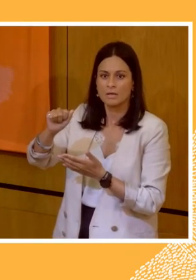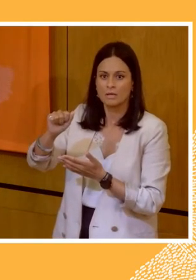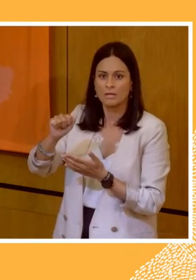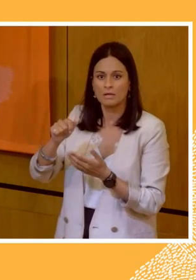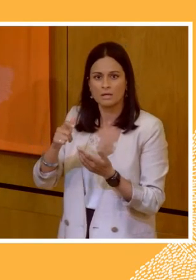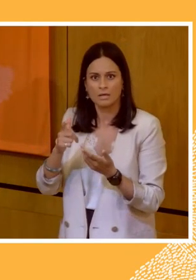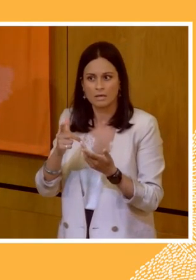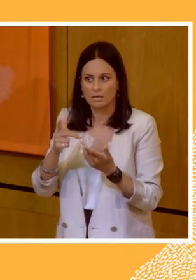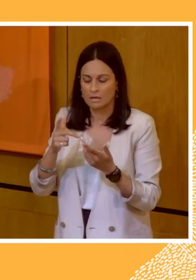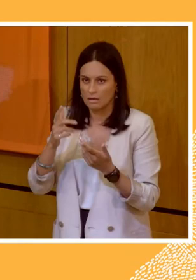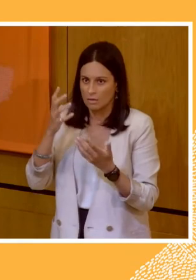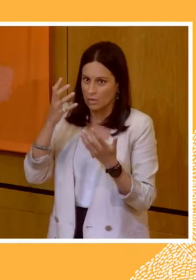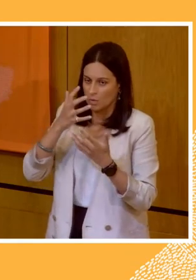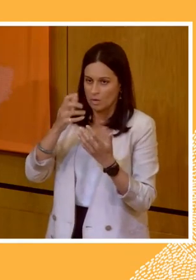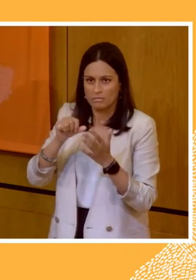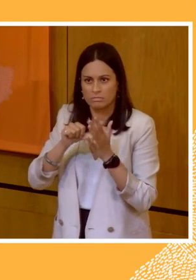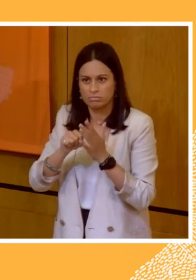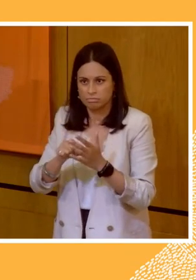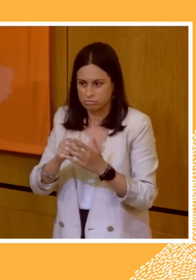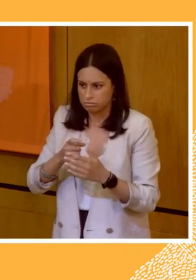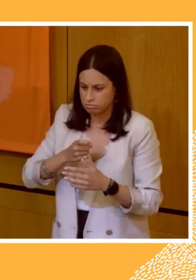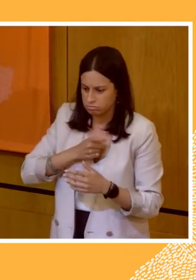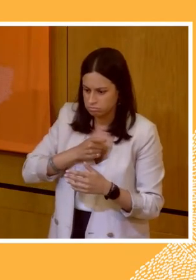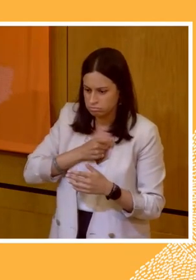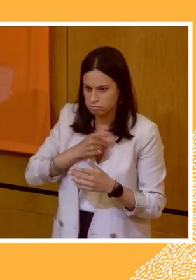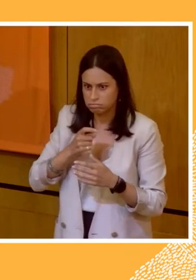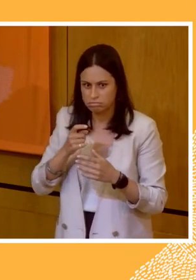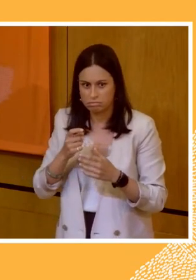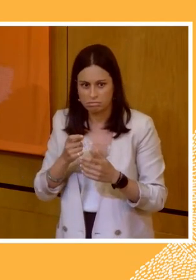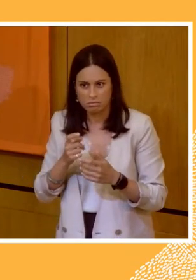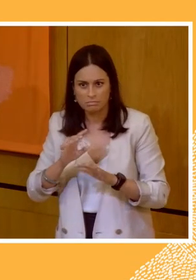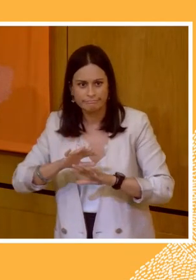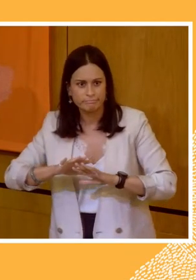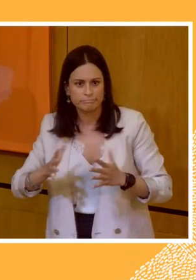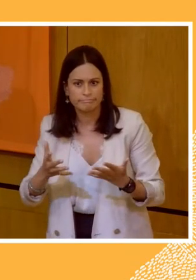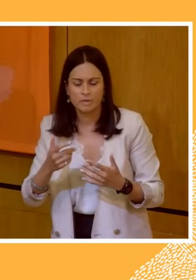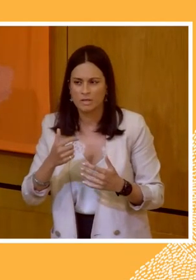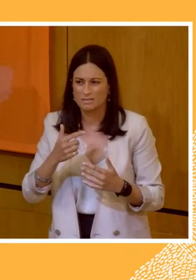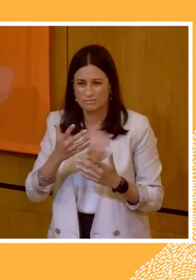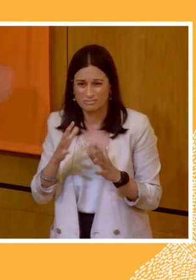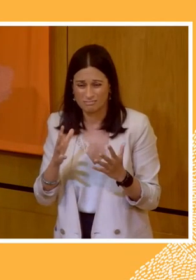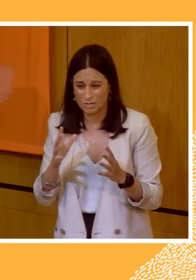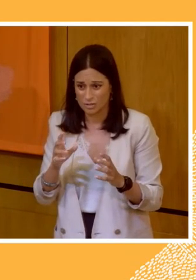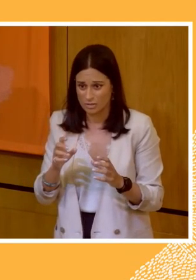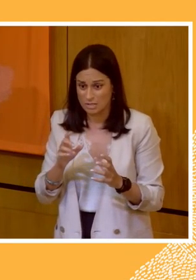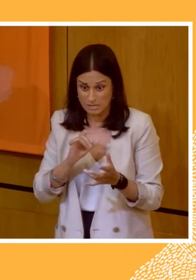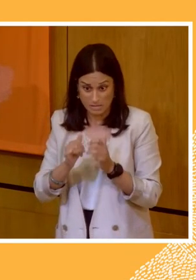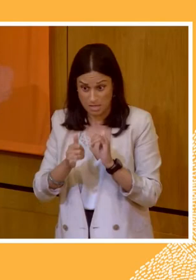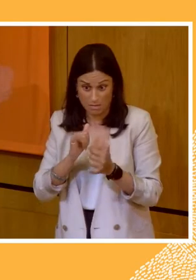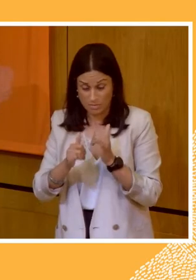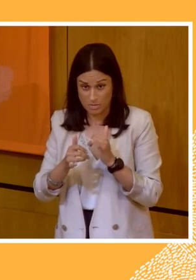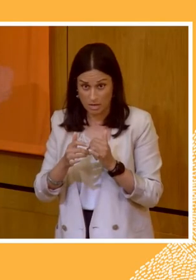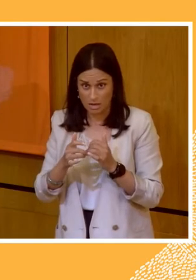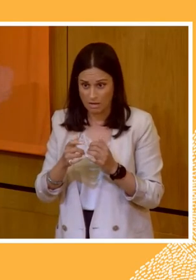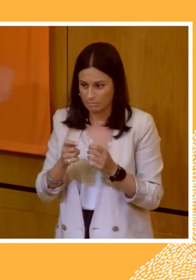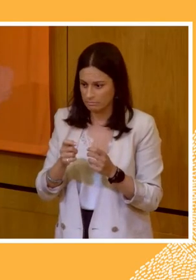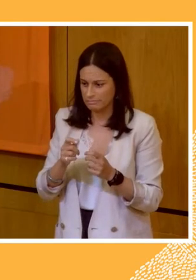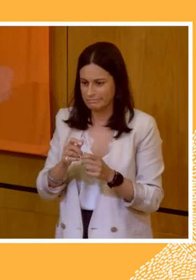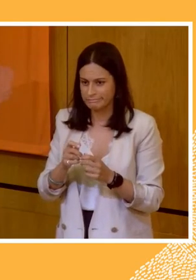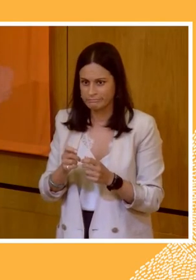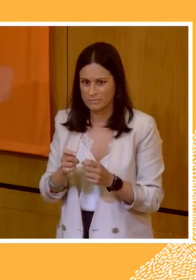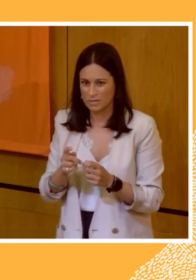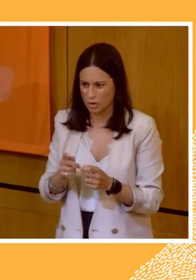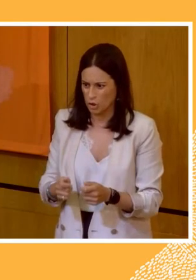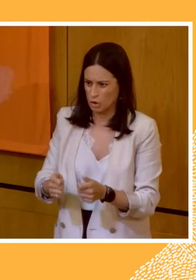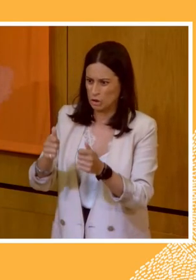it's quite challenging, and we feel nervous, and we know it is not a good story, be good to